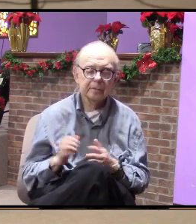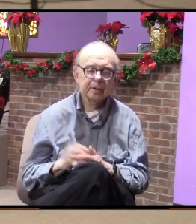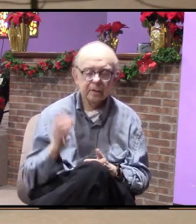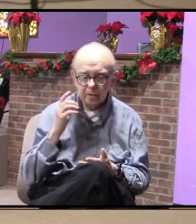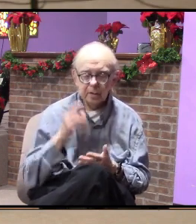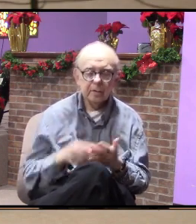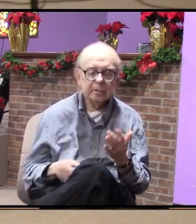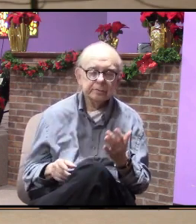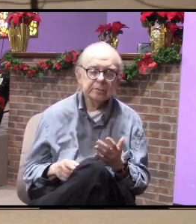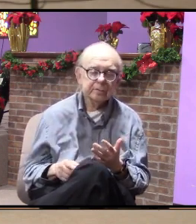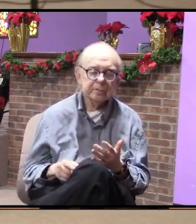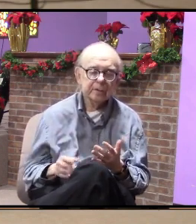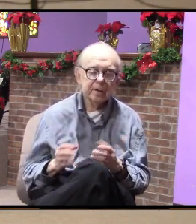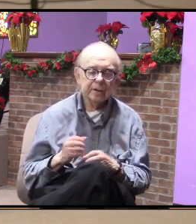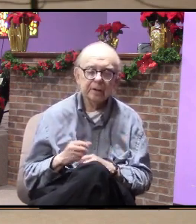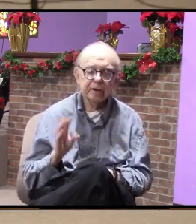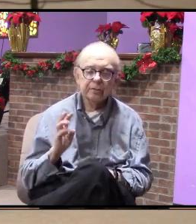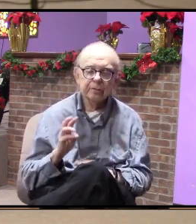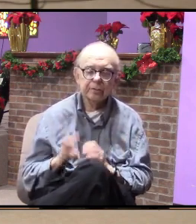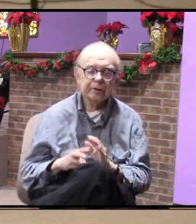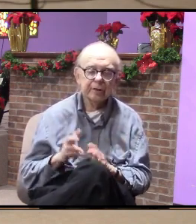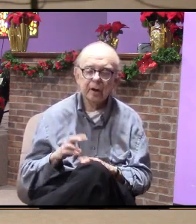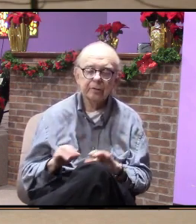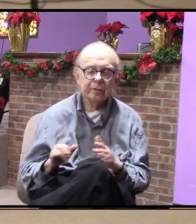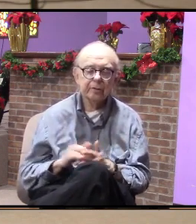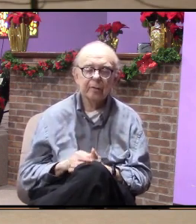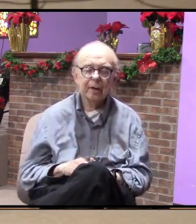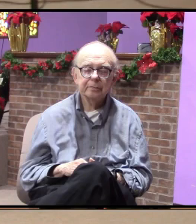guess what? It takes you 6 hours to do it.